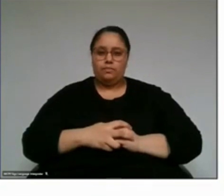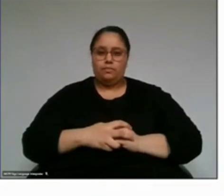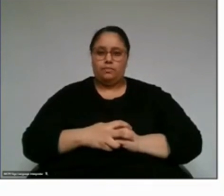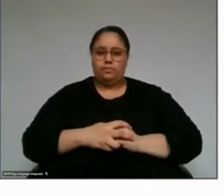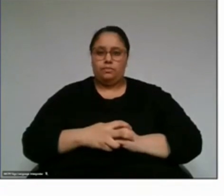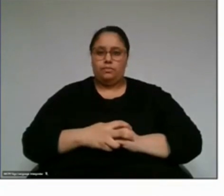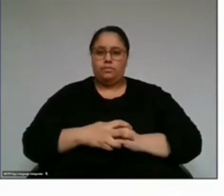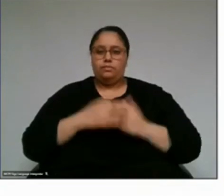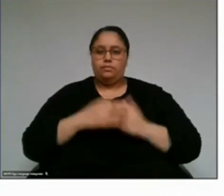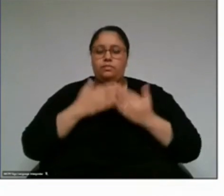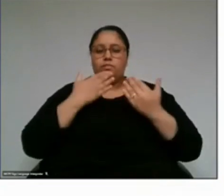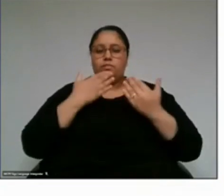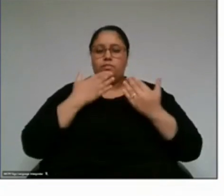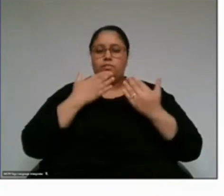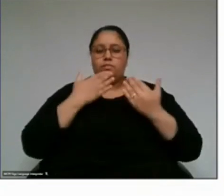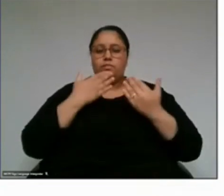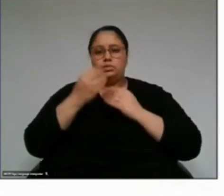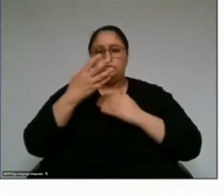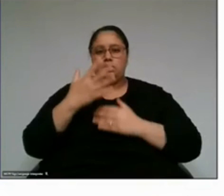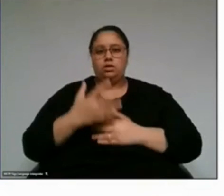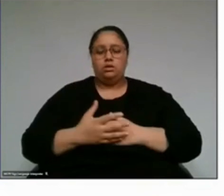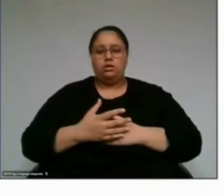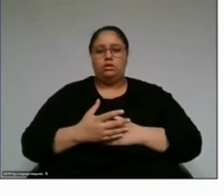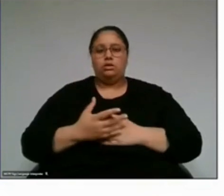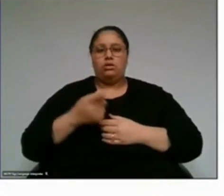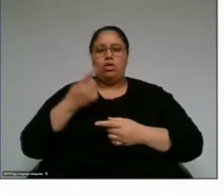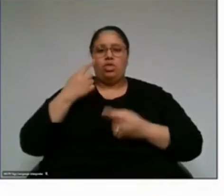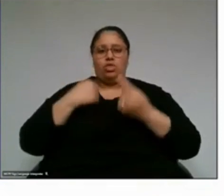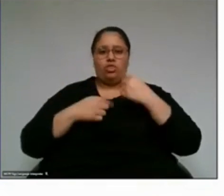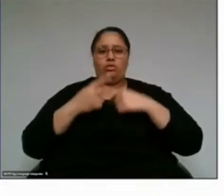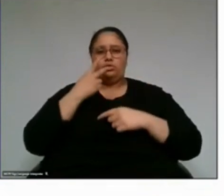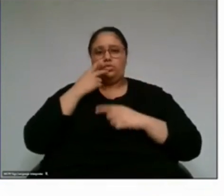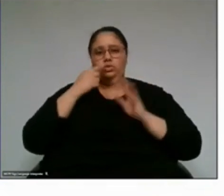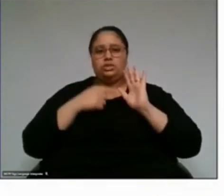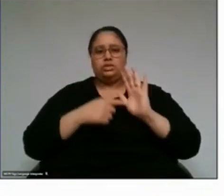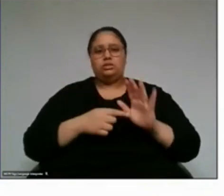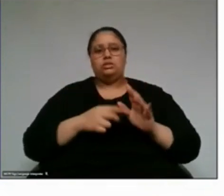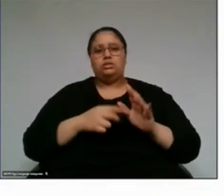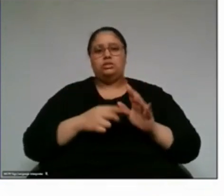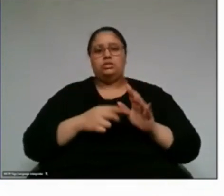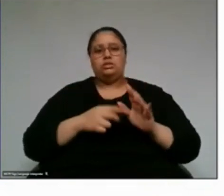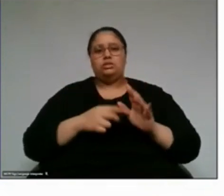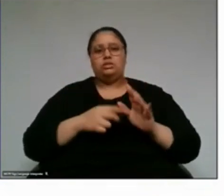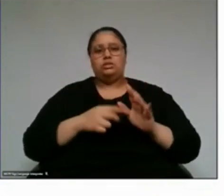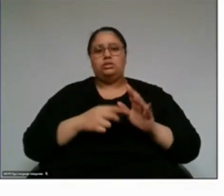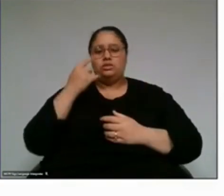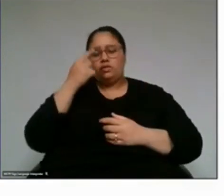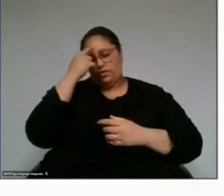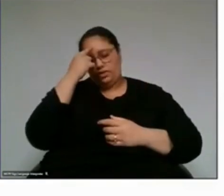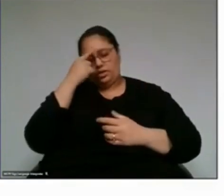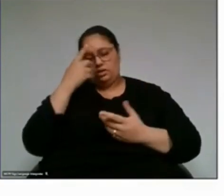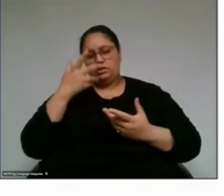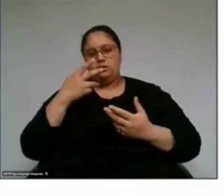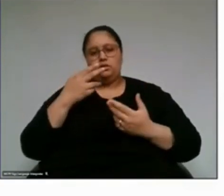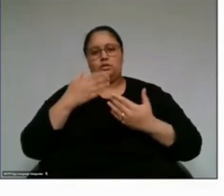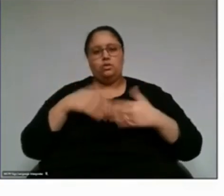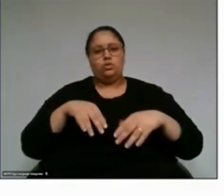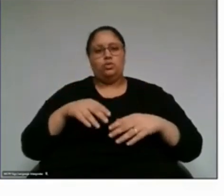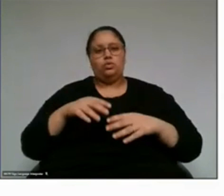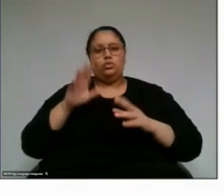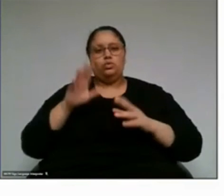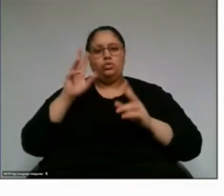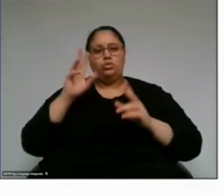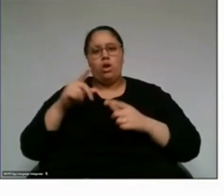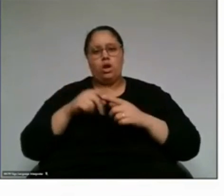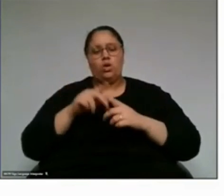Thank you. Deputy Speaker, it is an insult to watch this DA government act innocent in condemning a war in Ukraine, but they're doing absolutely nothing